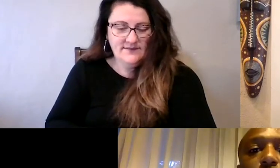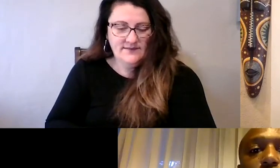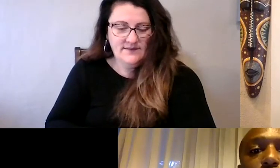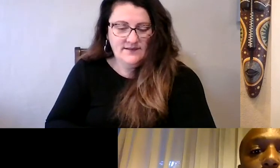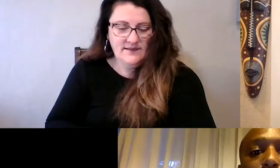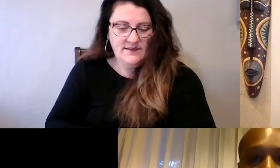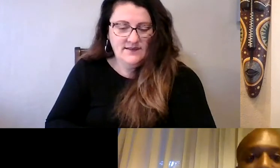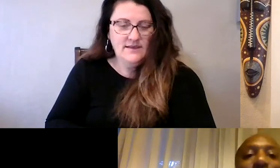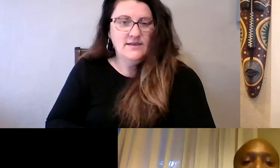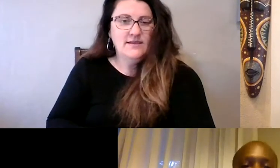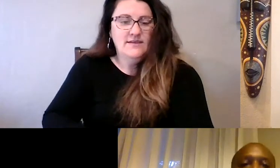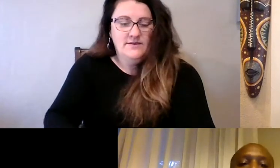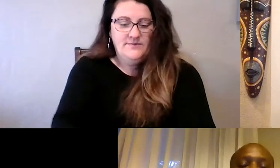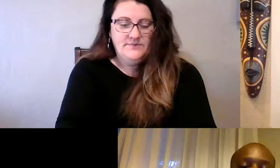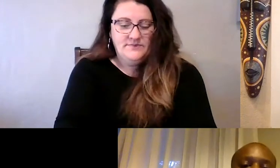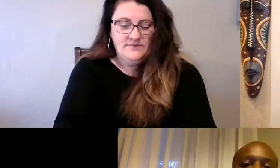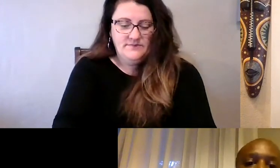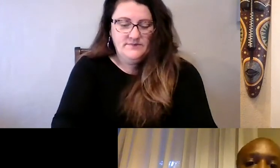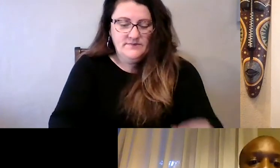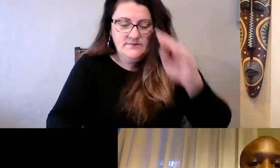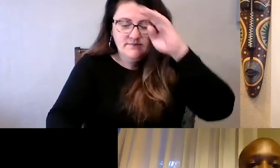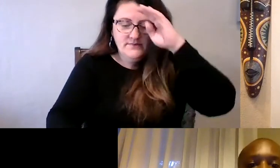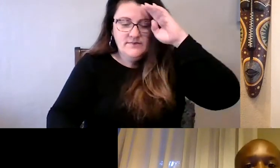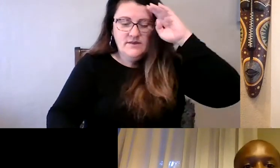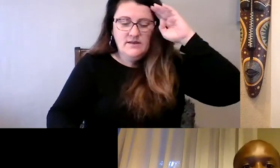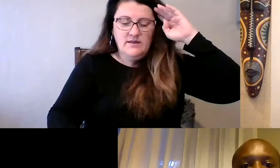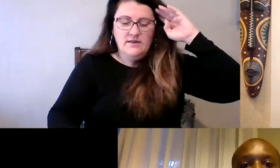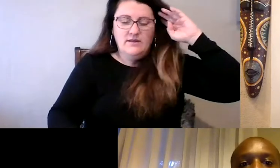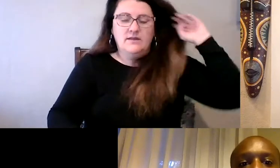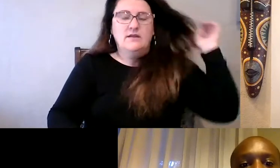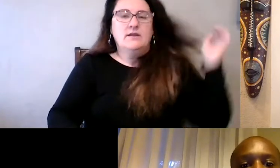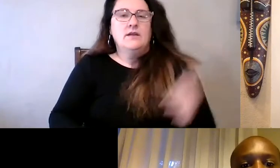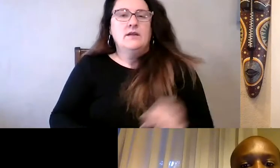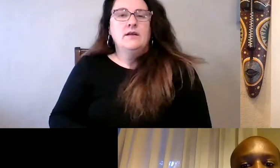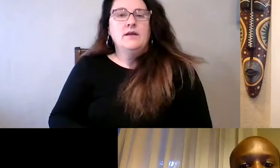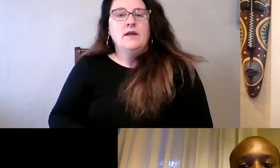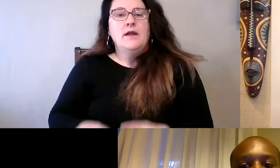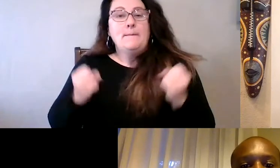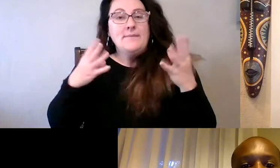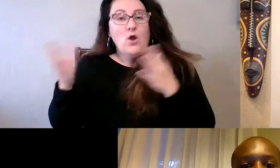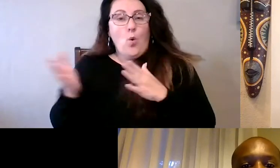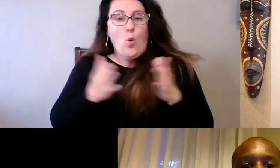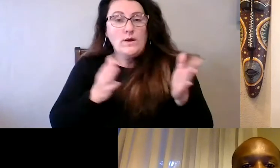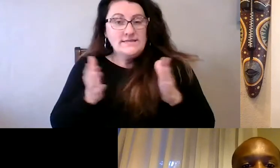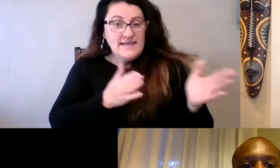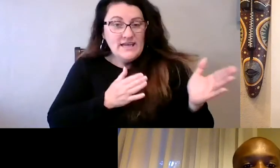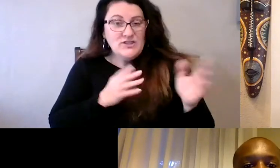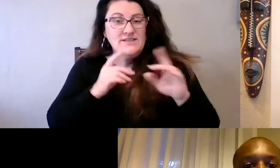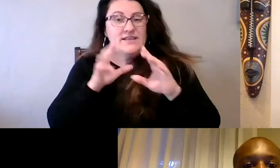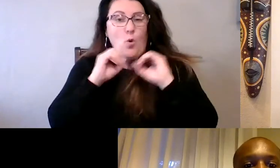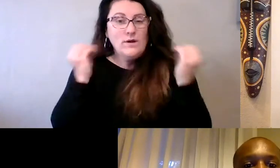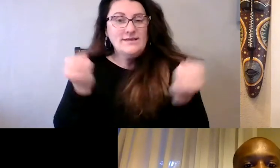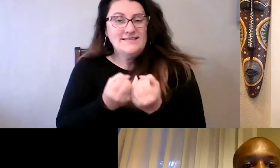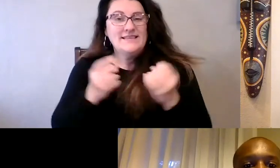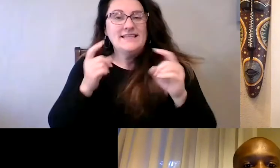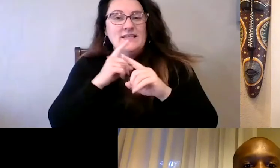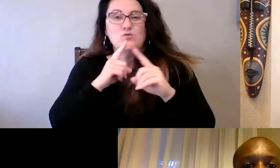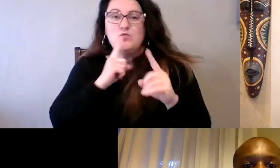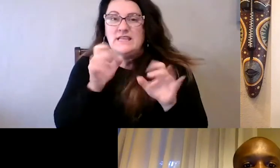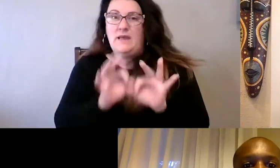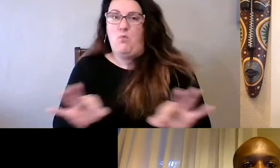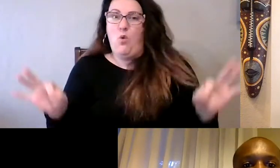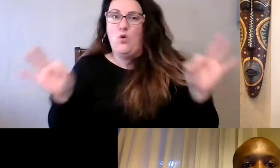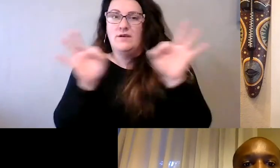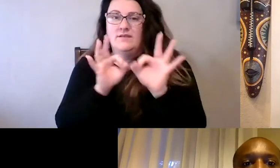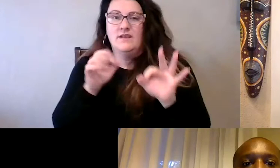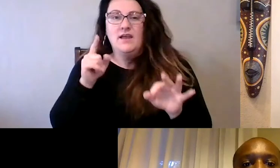You're on mute. All right, absolutely. So one of the most incredible stories is several of the organizations that were key difference makers in